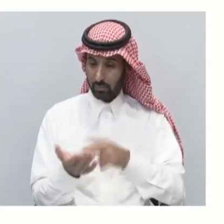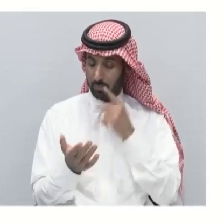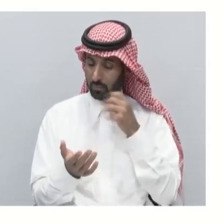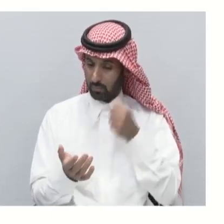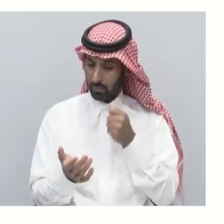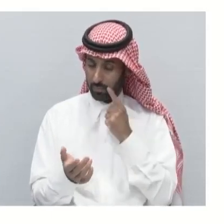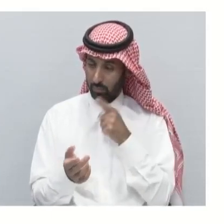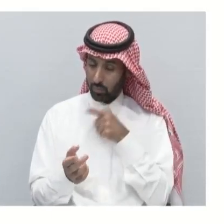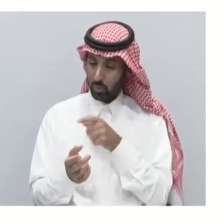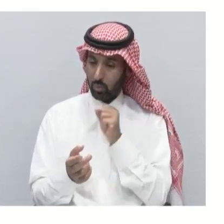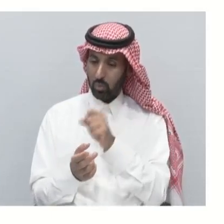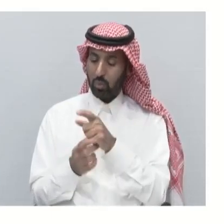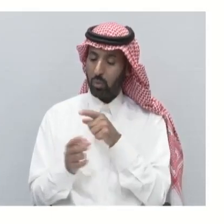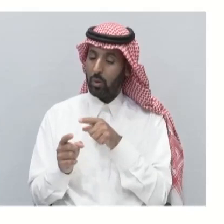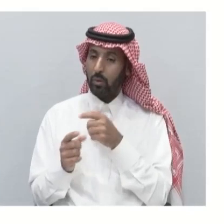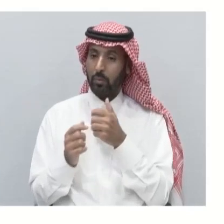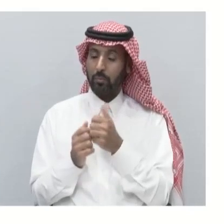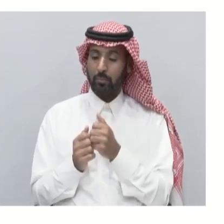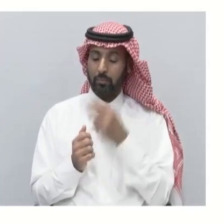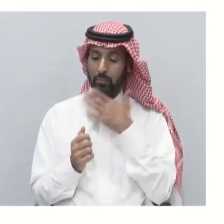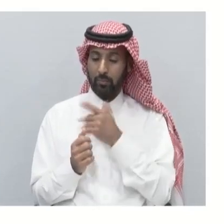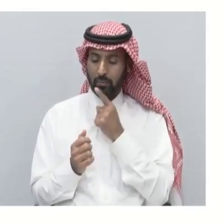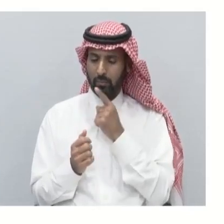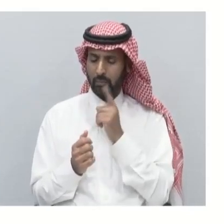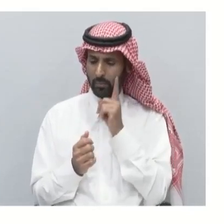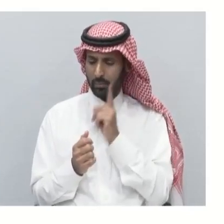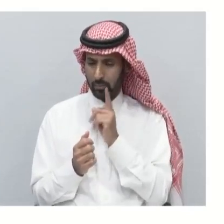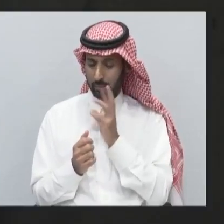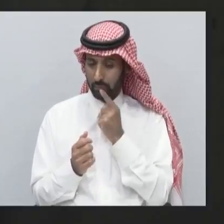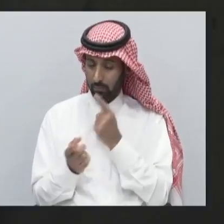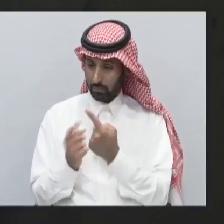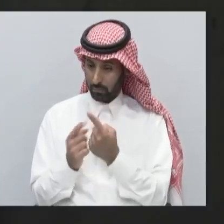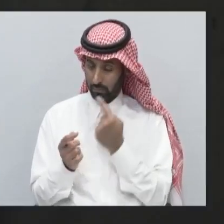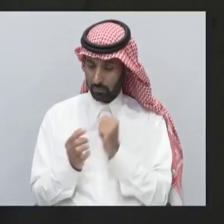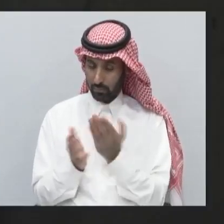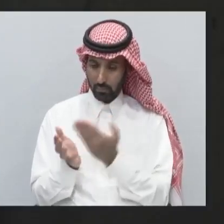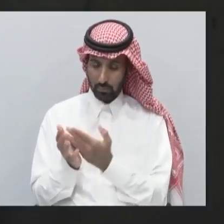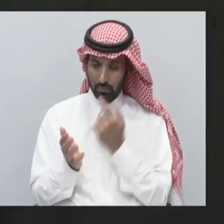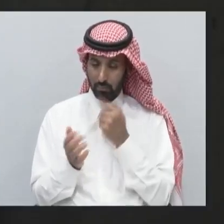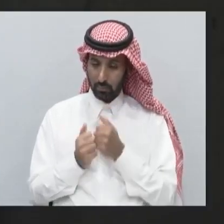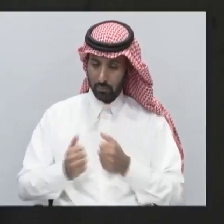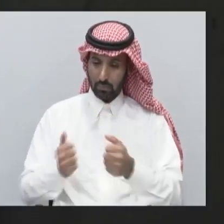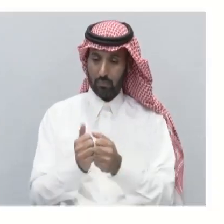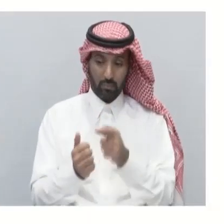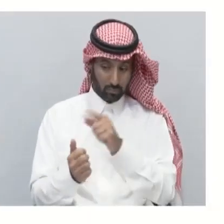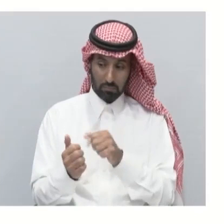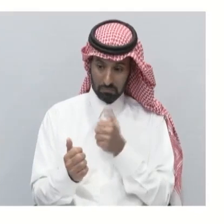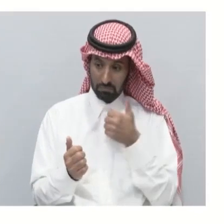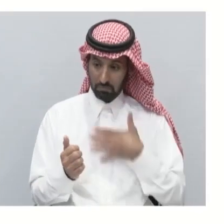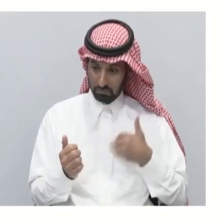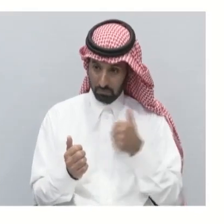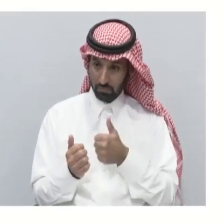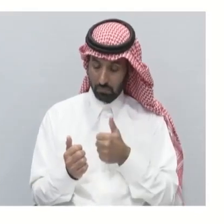your mom. This is more like informal. Between friends, they will ask about family